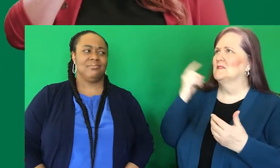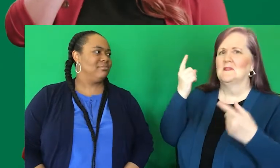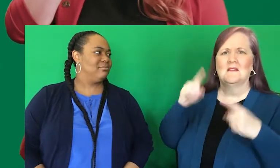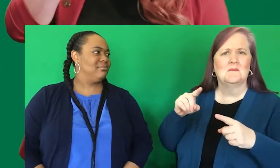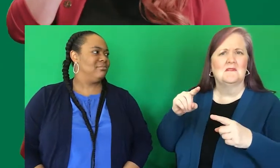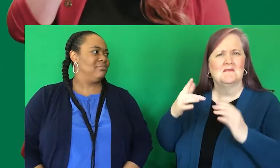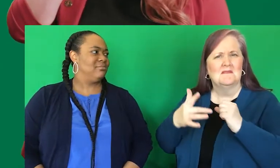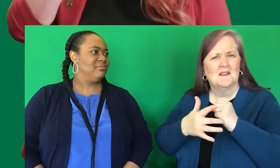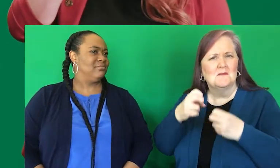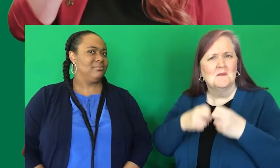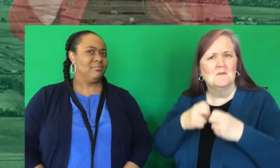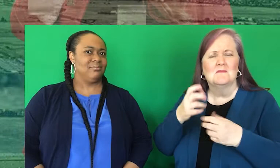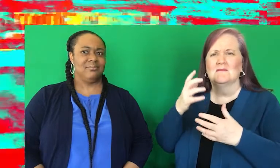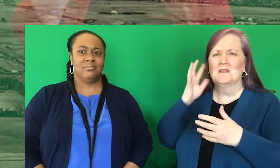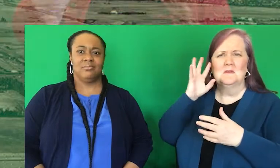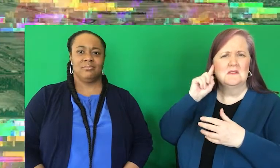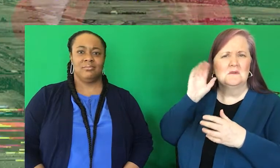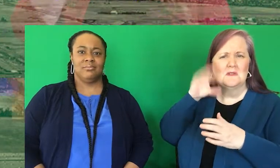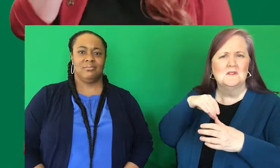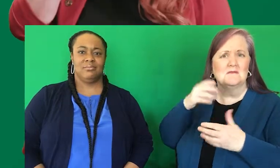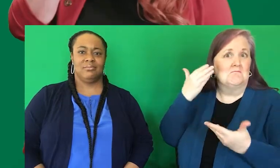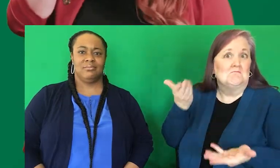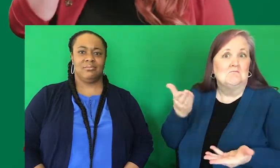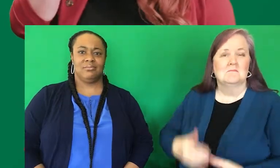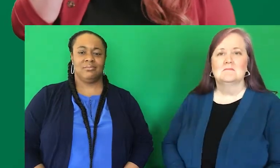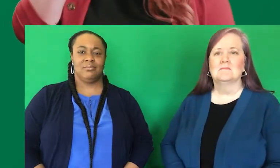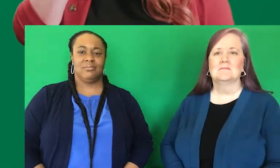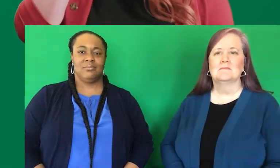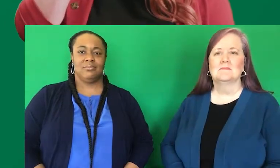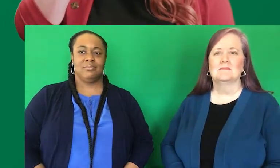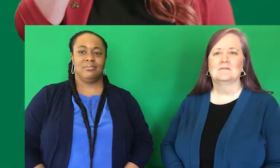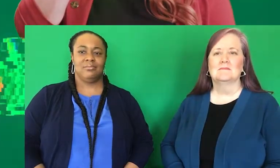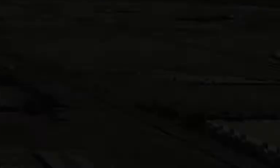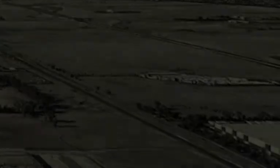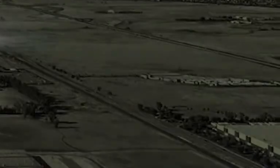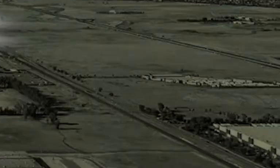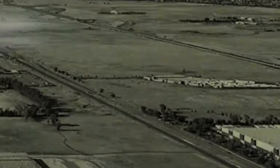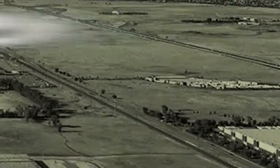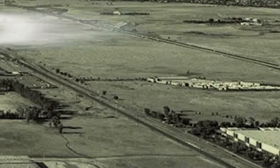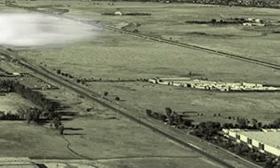Wait, I'm sorry, but we seem to be experiencing some technical difficulties.